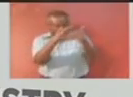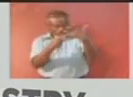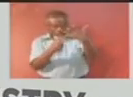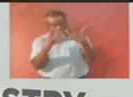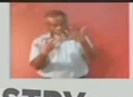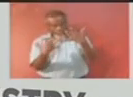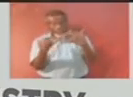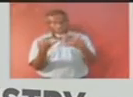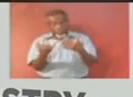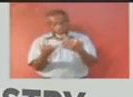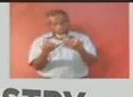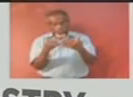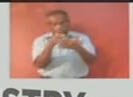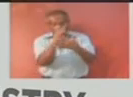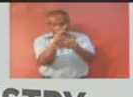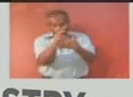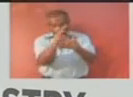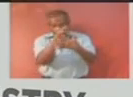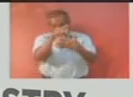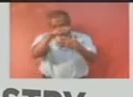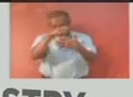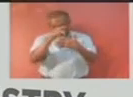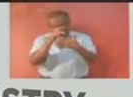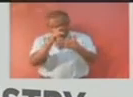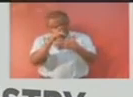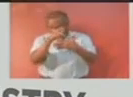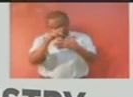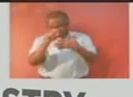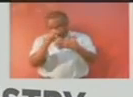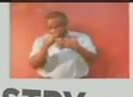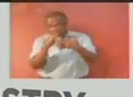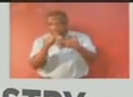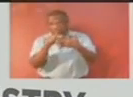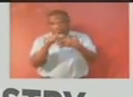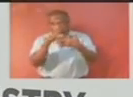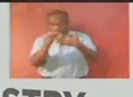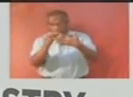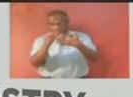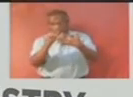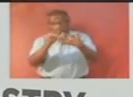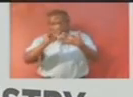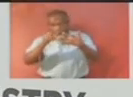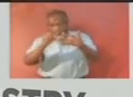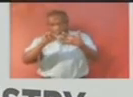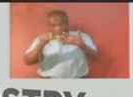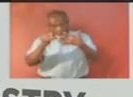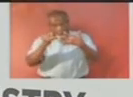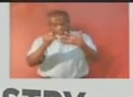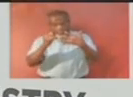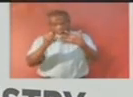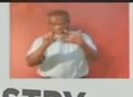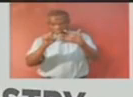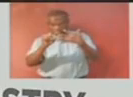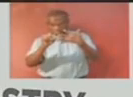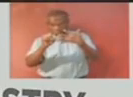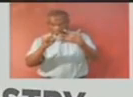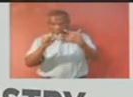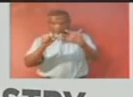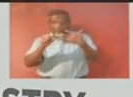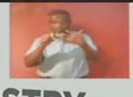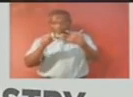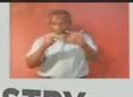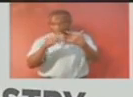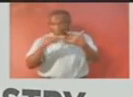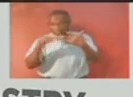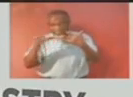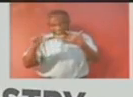them again: Pfizer, Moderna, AstraZeneca, Johnson & Johnson, and now Sinopharm. They will continue to